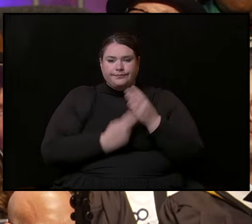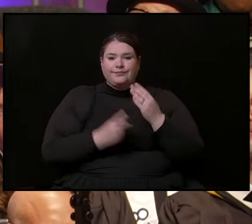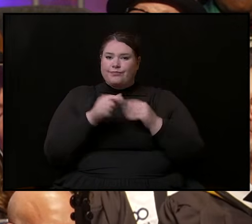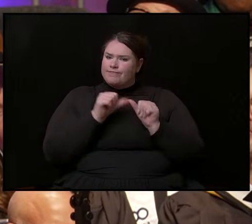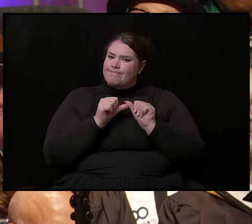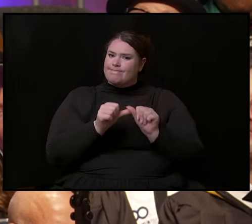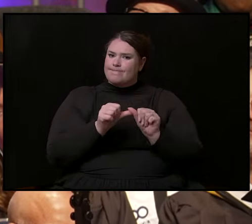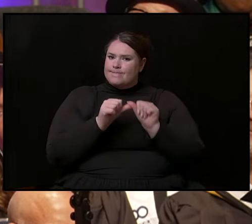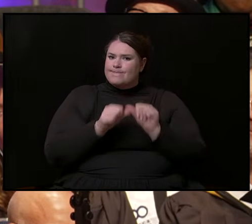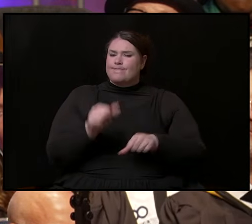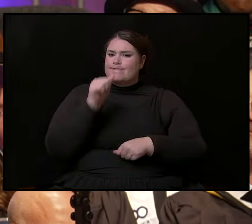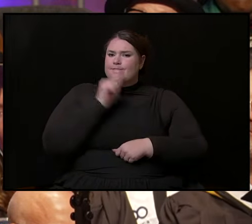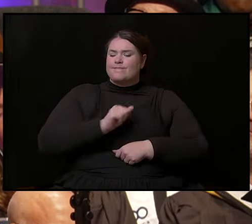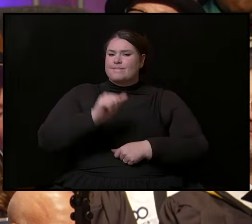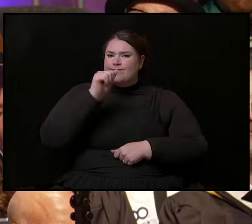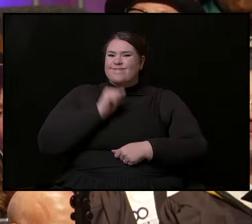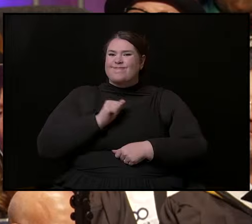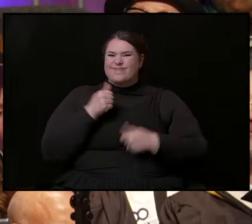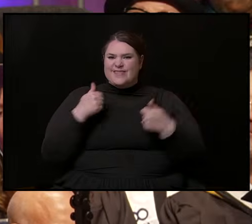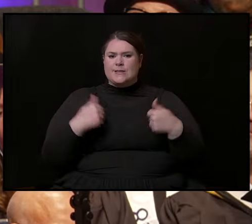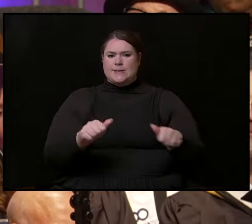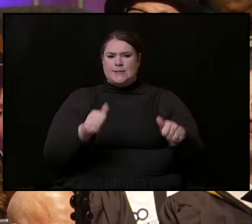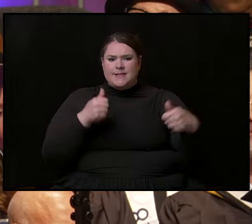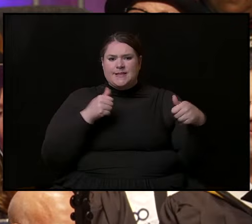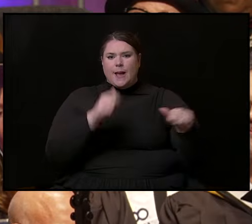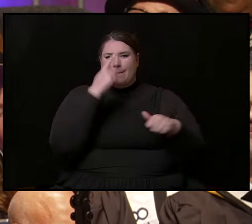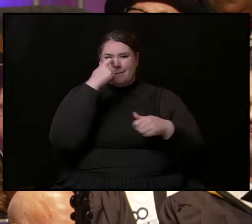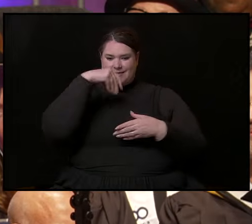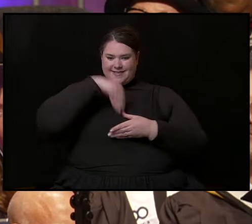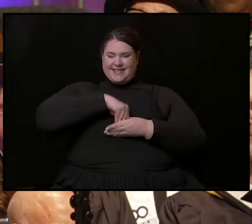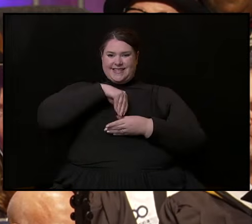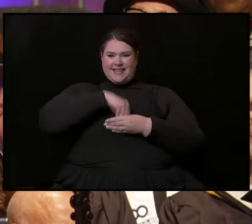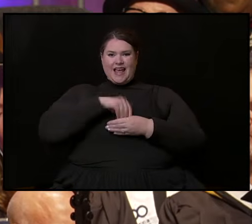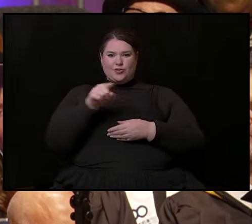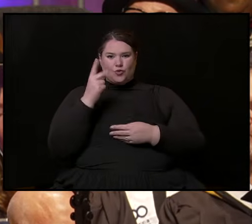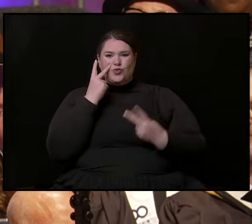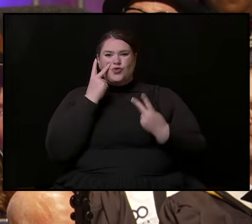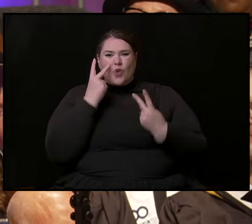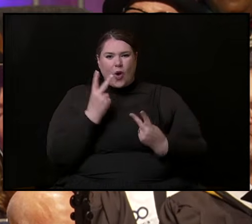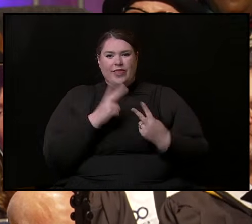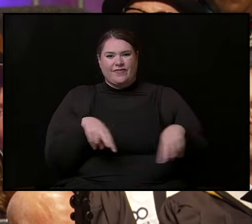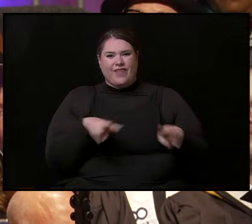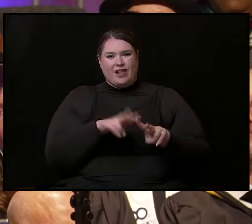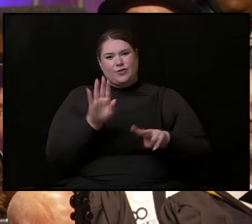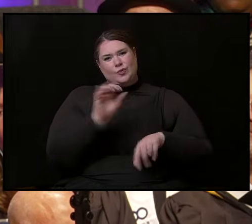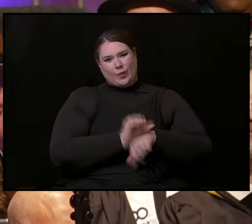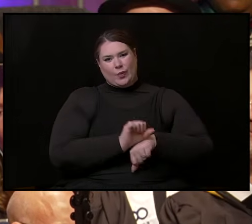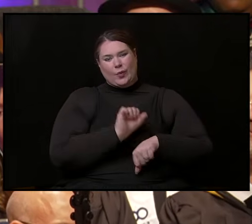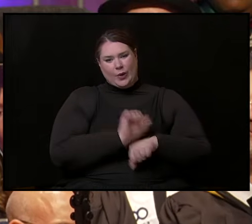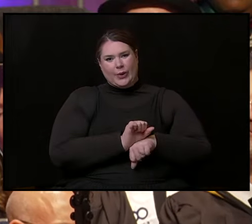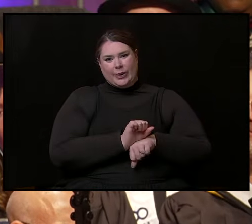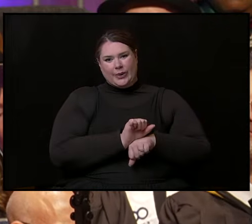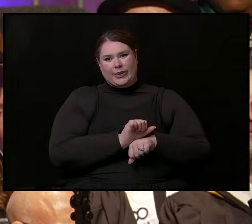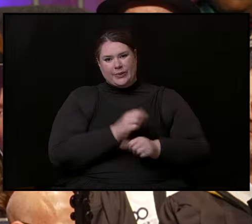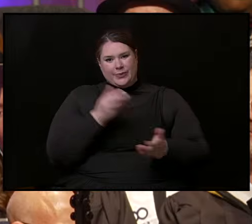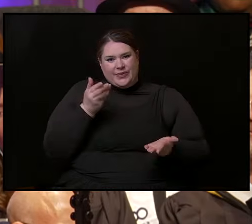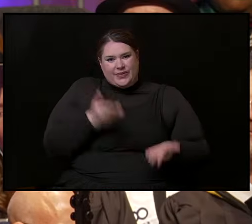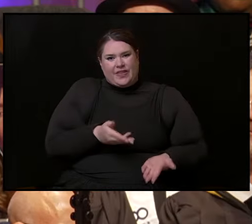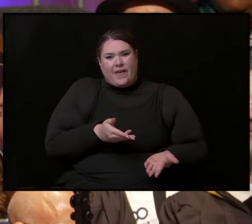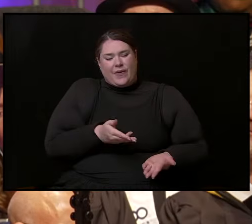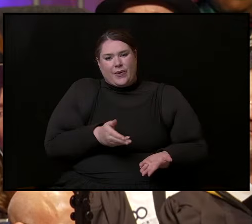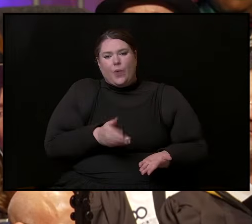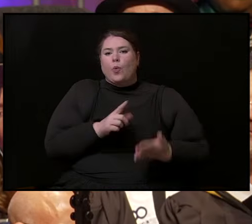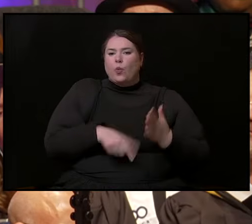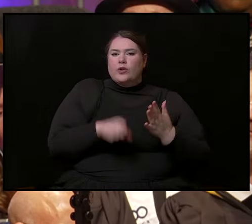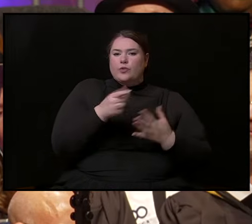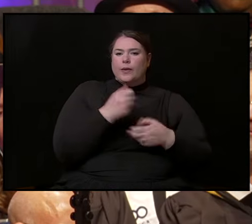going and you kept trying because deep inside, you saw the value in your own work. You knew that what you were making